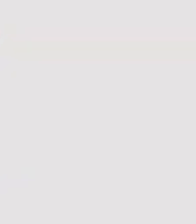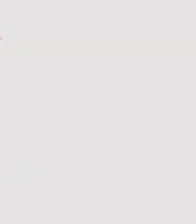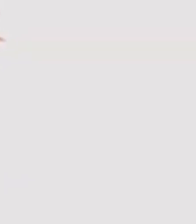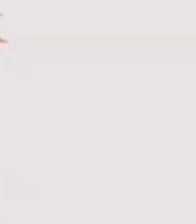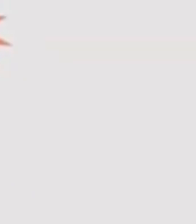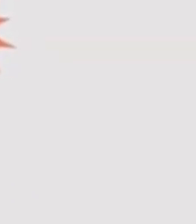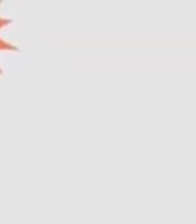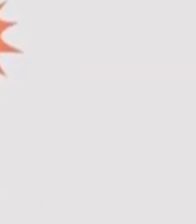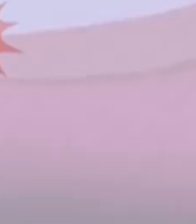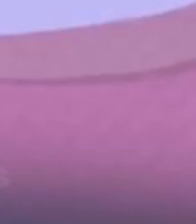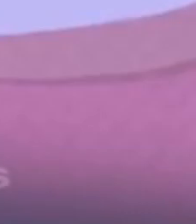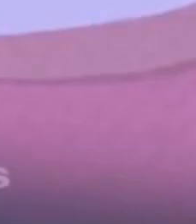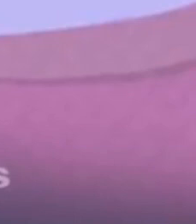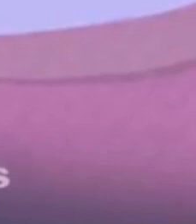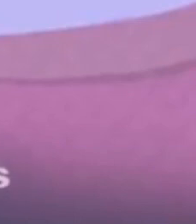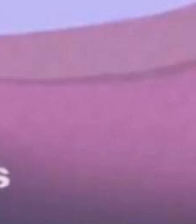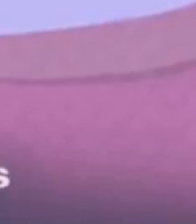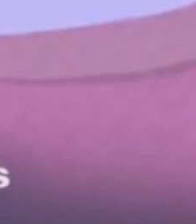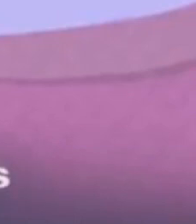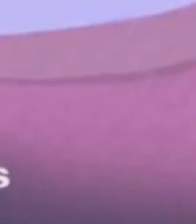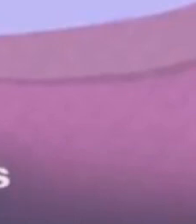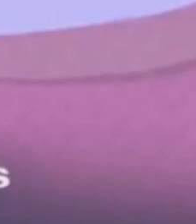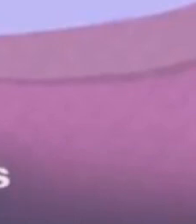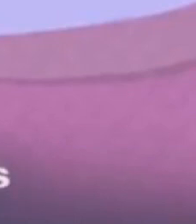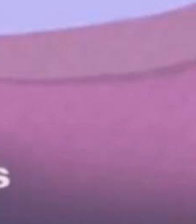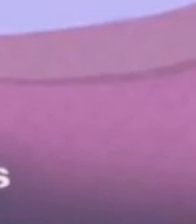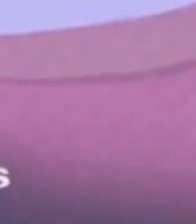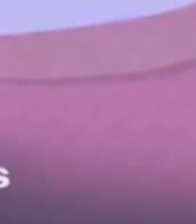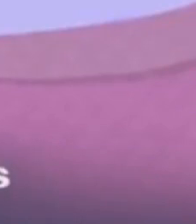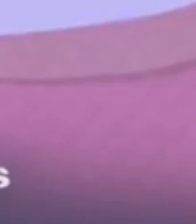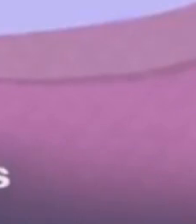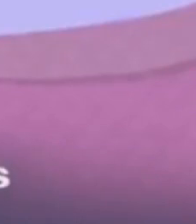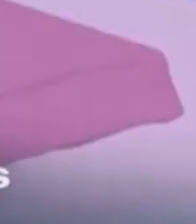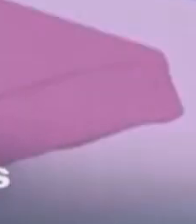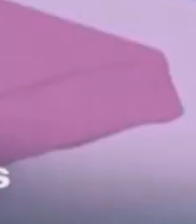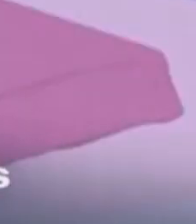Dr. Rabbit, is that you? Yes, it is.